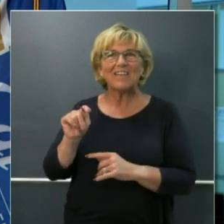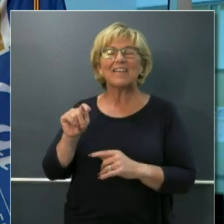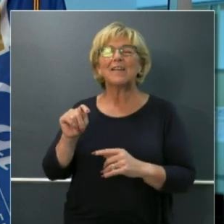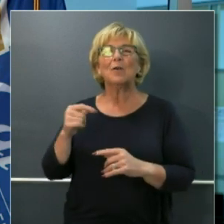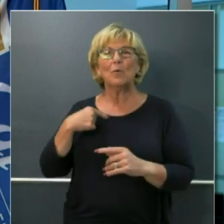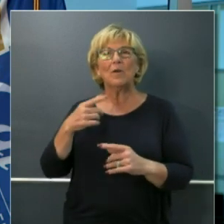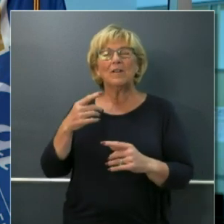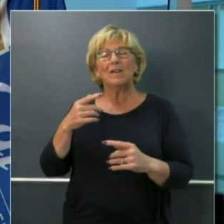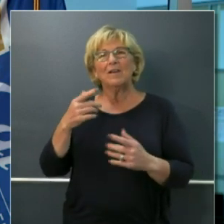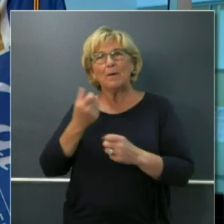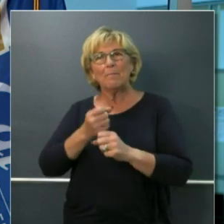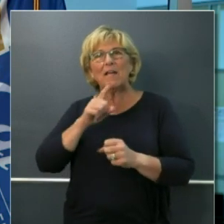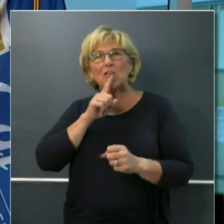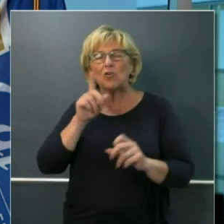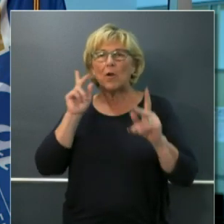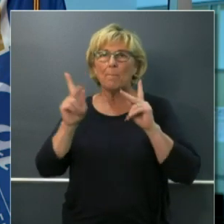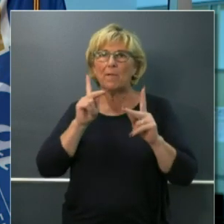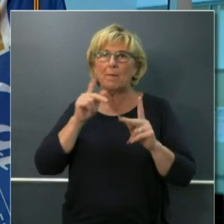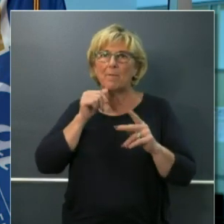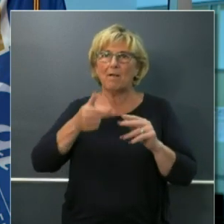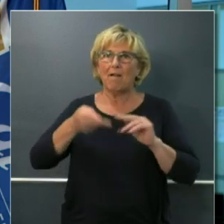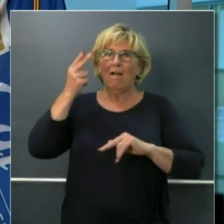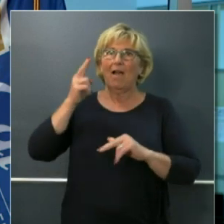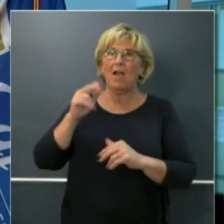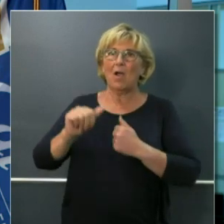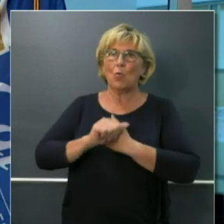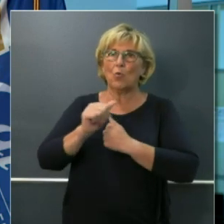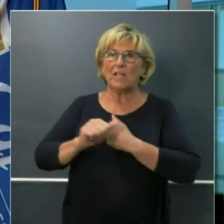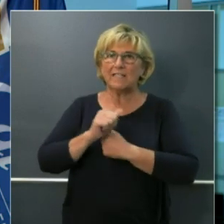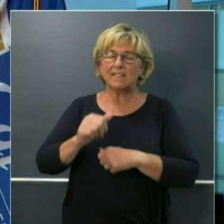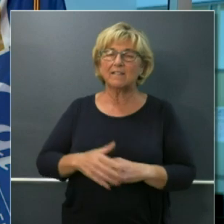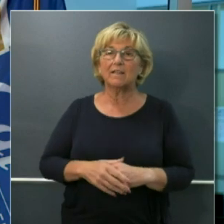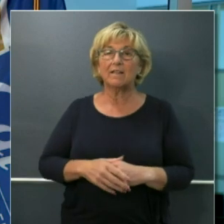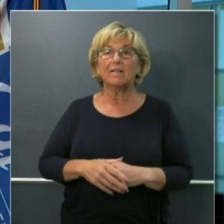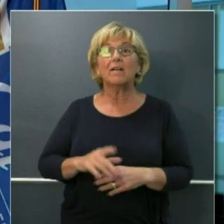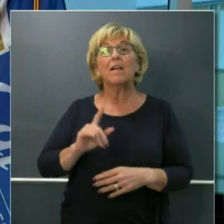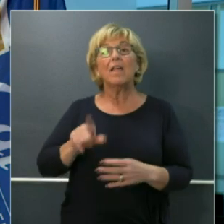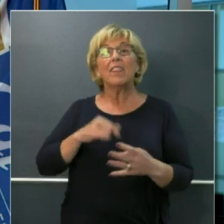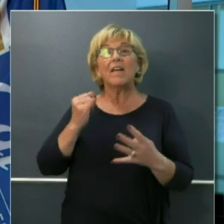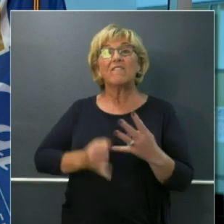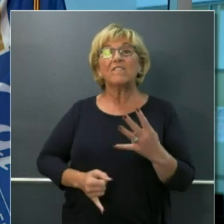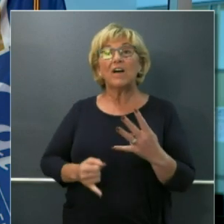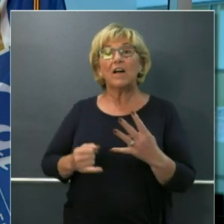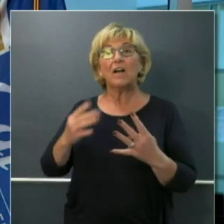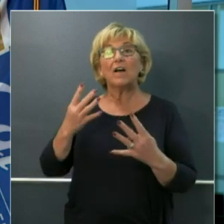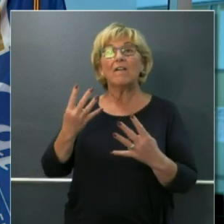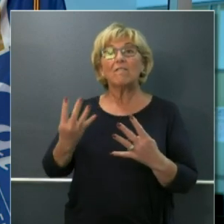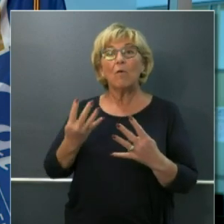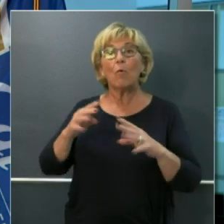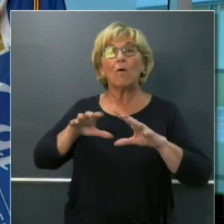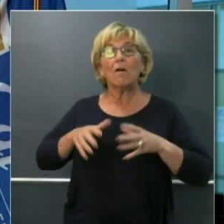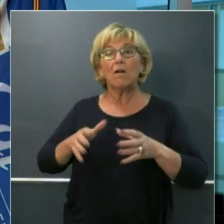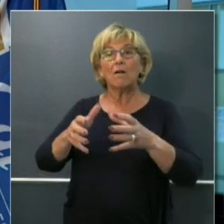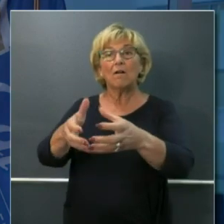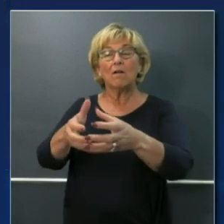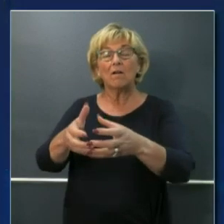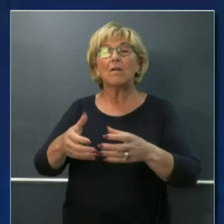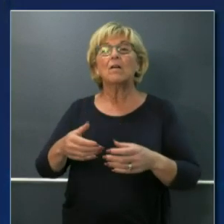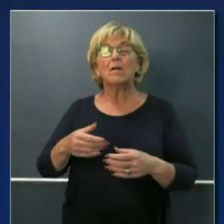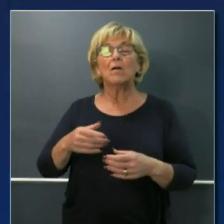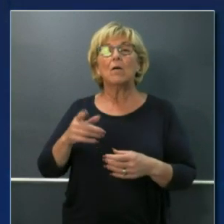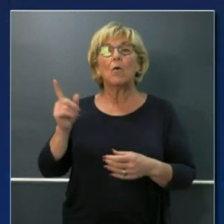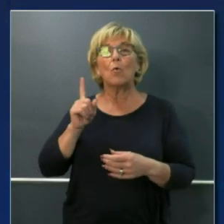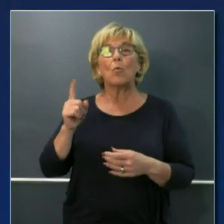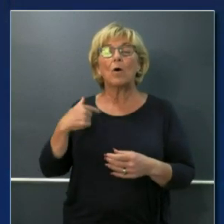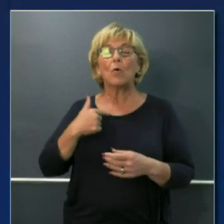ensure that people don't put themselves at great risk in doing those activities. And then finally, stage 4 is the point at which we know that we can begin